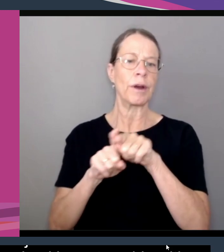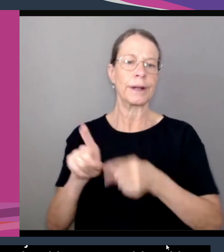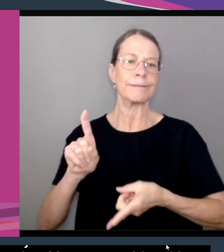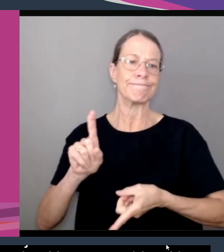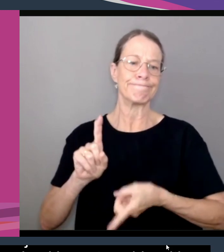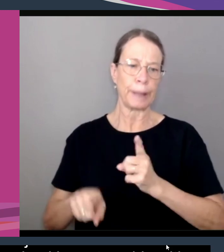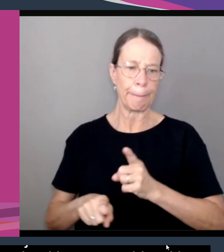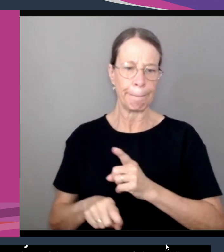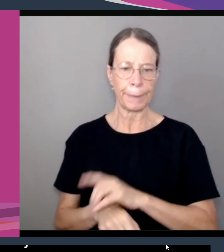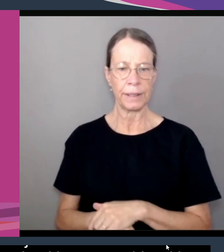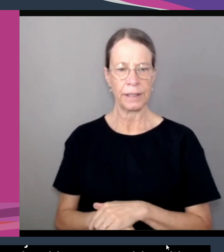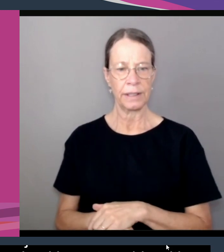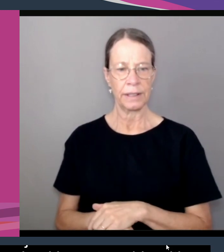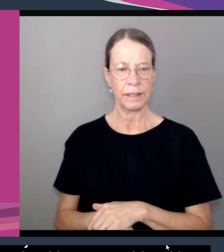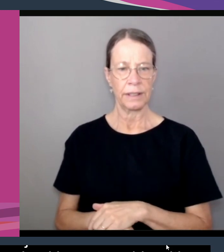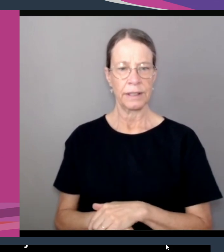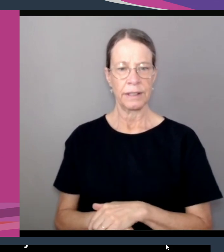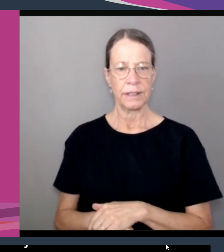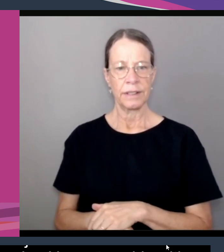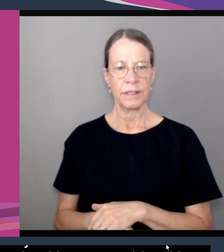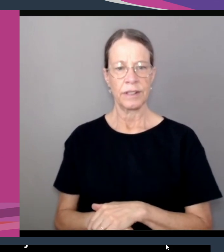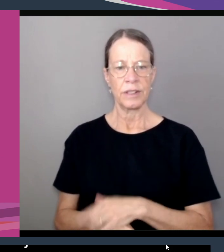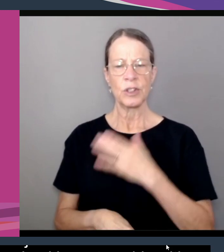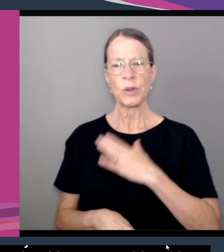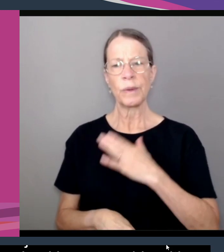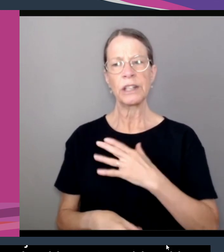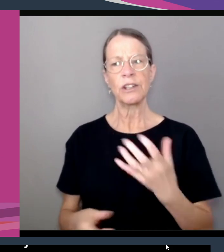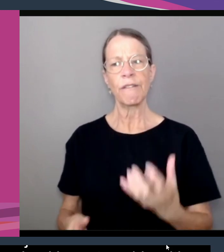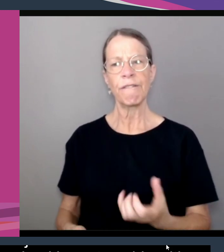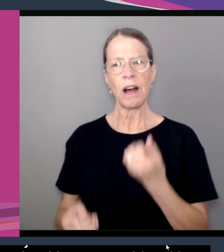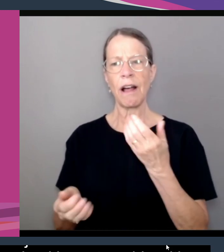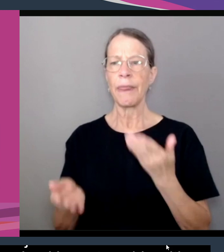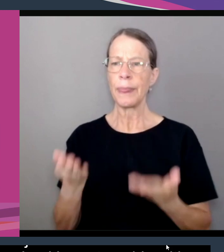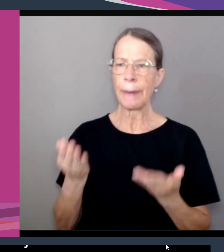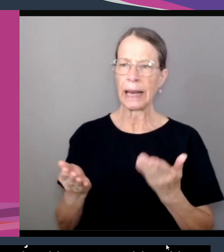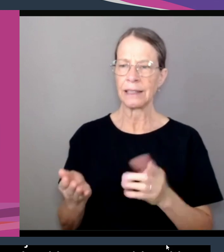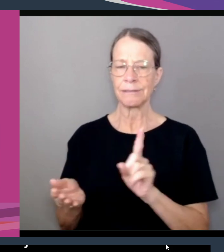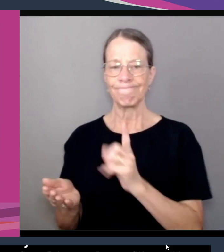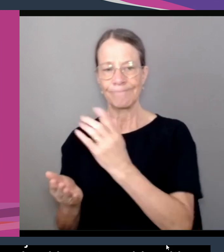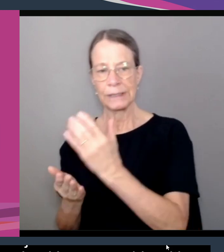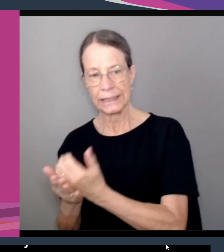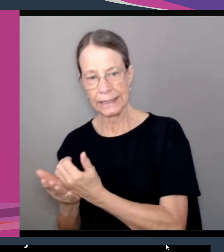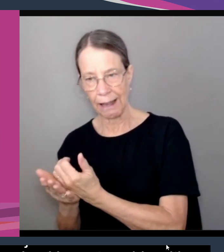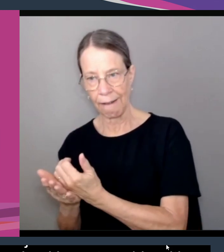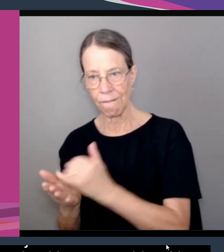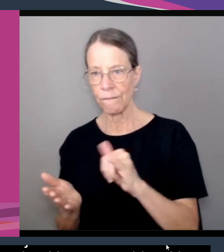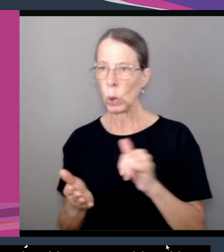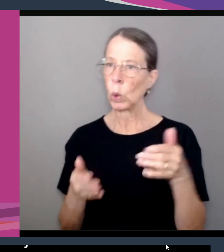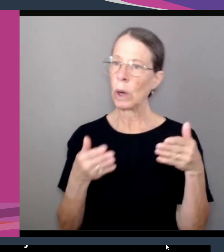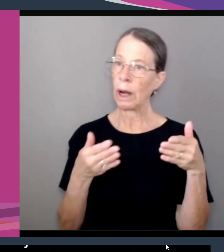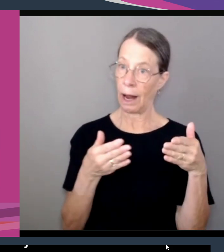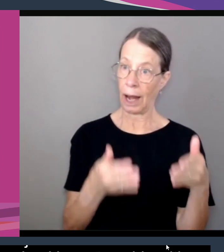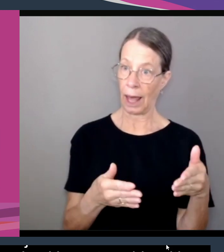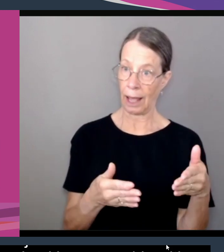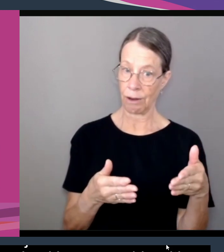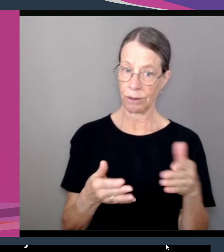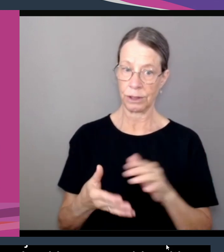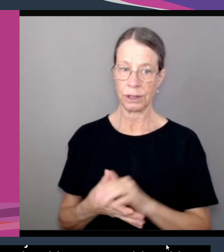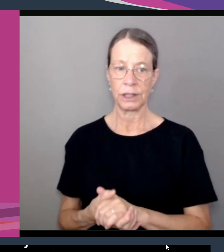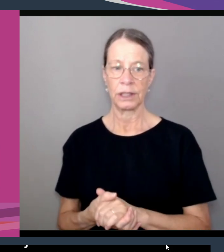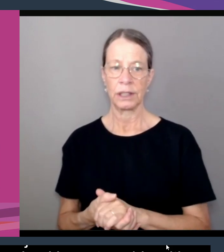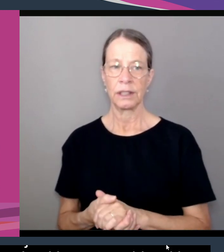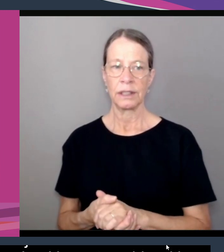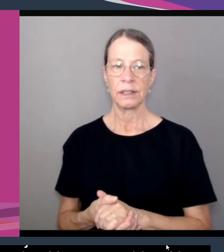We need to find a balance between being safe and being allowed to try